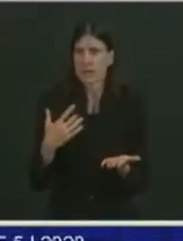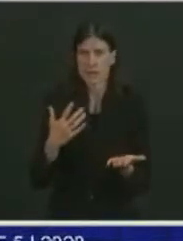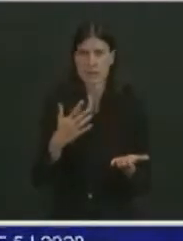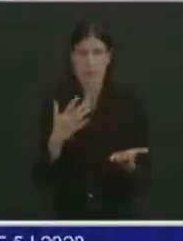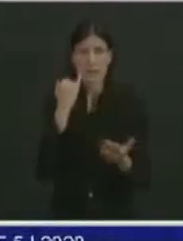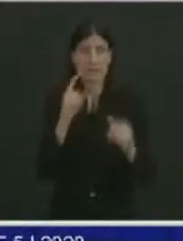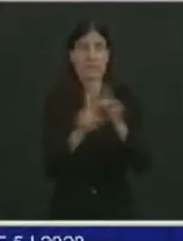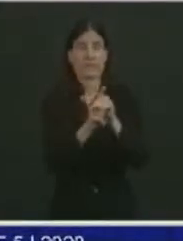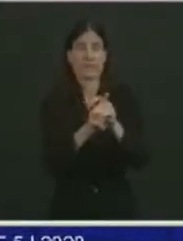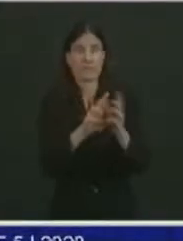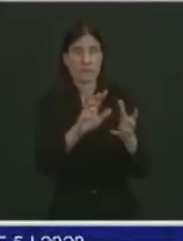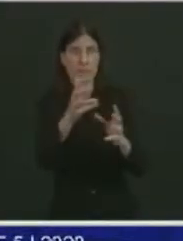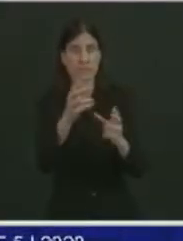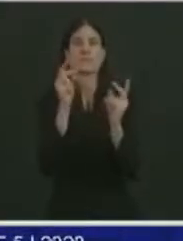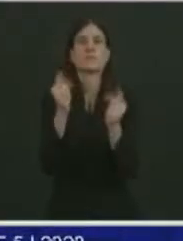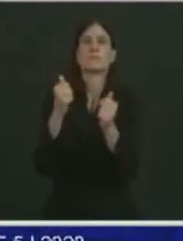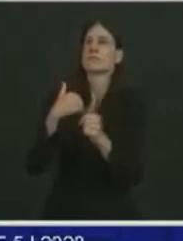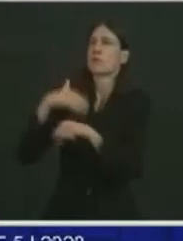the crisis.